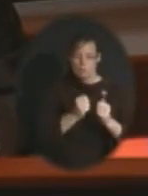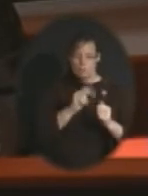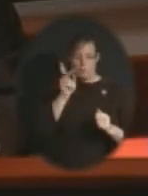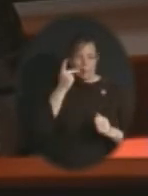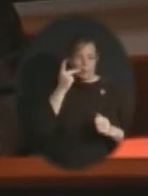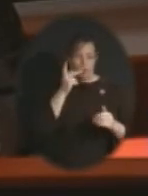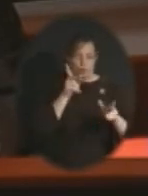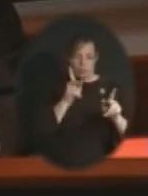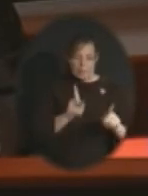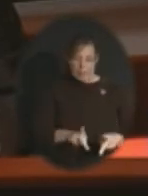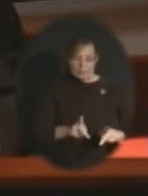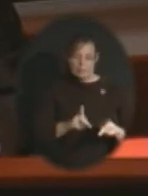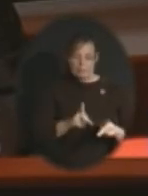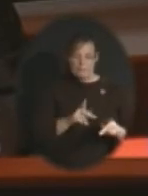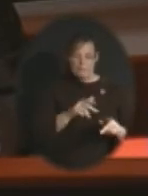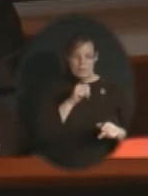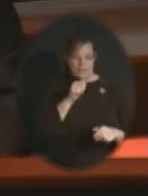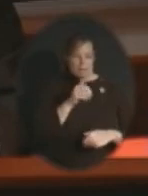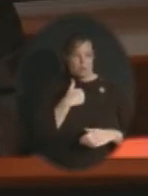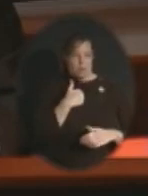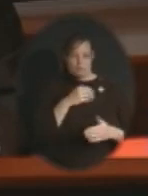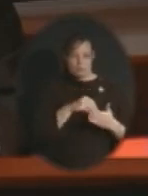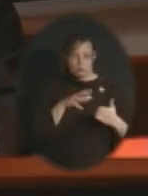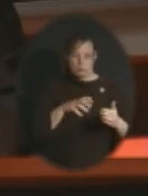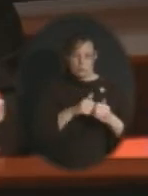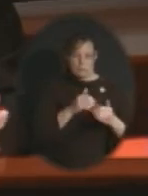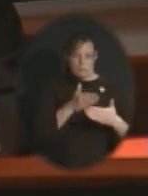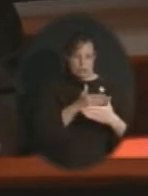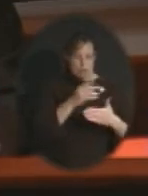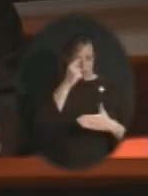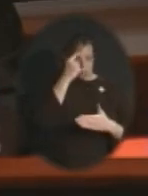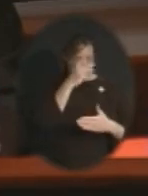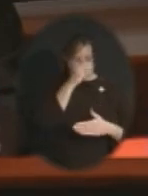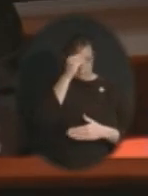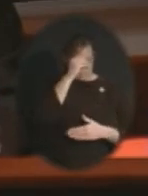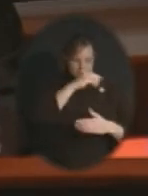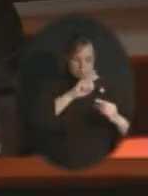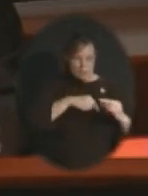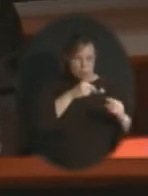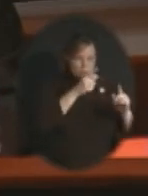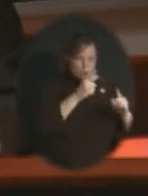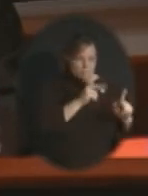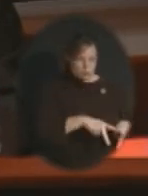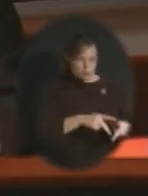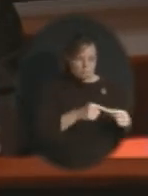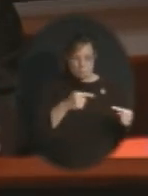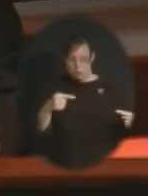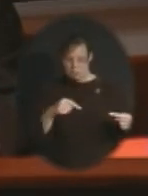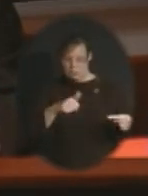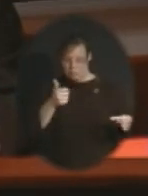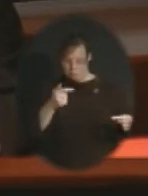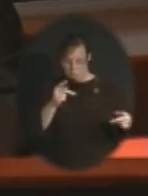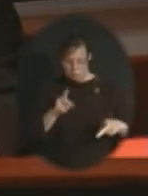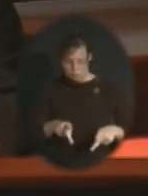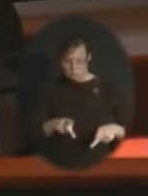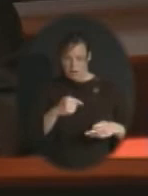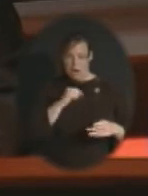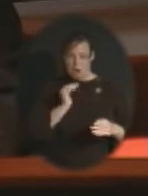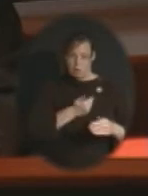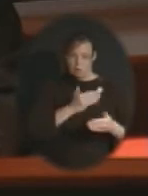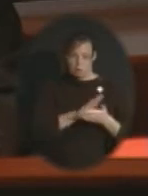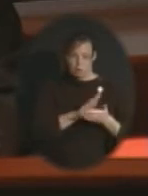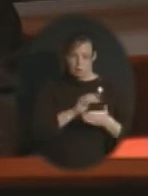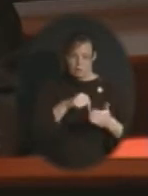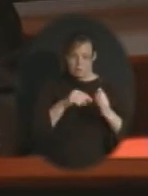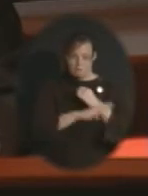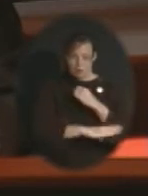hold students captive in terms of sharing thoughts and opinions about one candidate over another. In our school this fall, obviously,